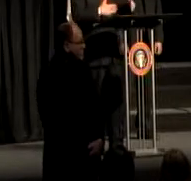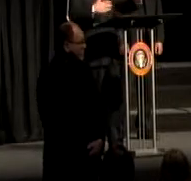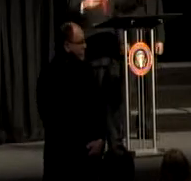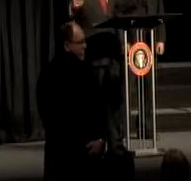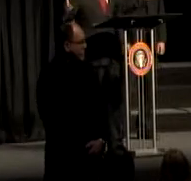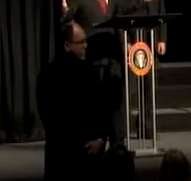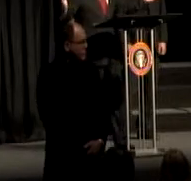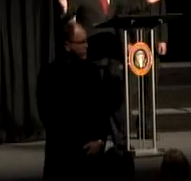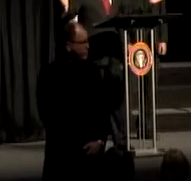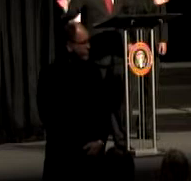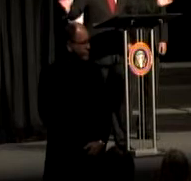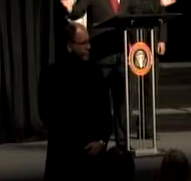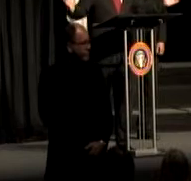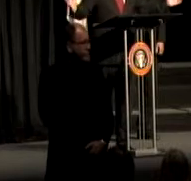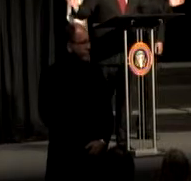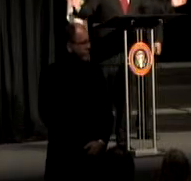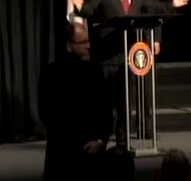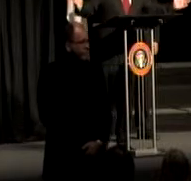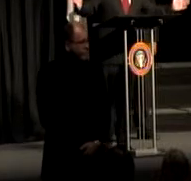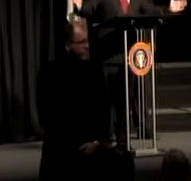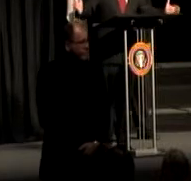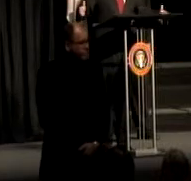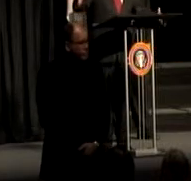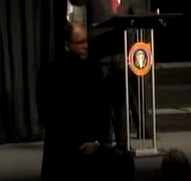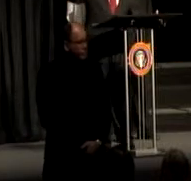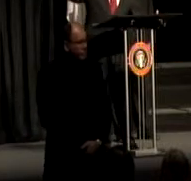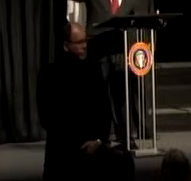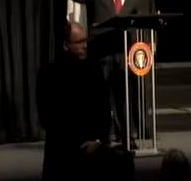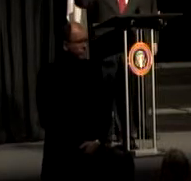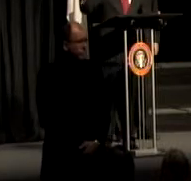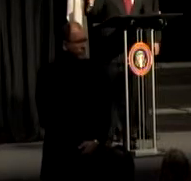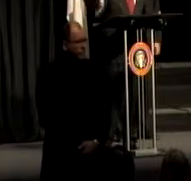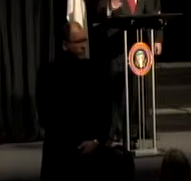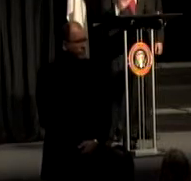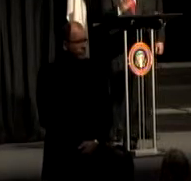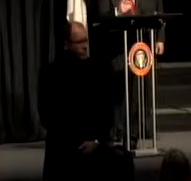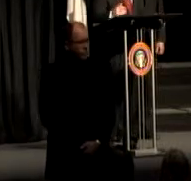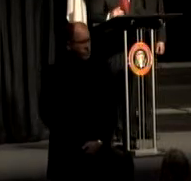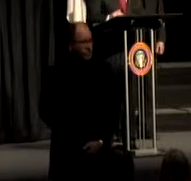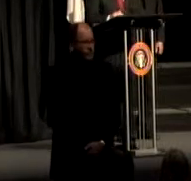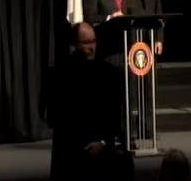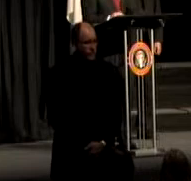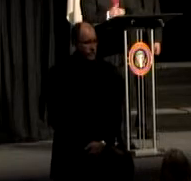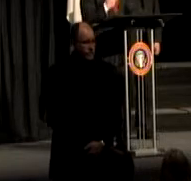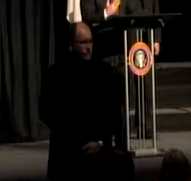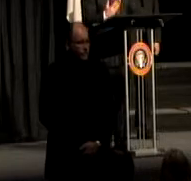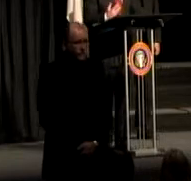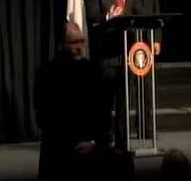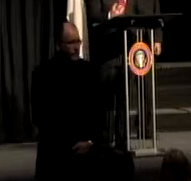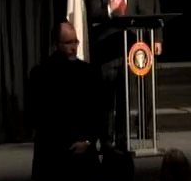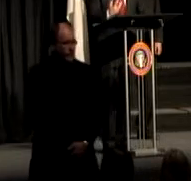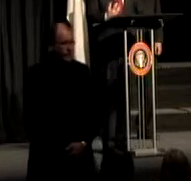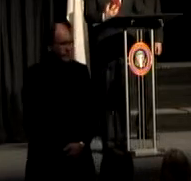would love to see all of us have the corporate spirituality and we know our spirituality because the raising of the hands or the reading of the scriptures but